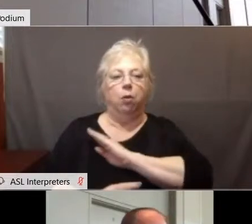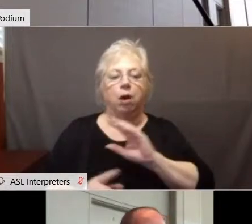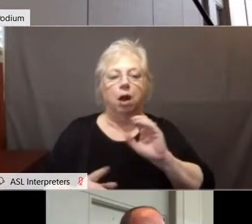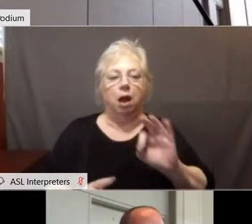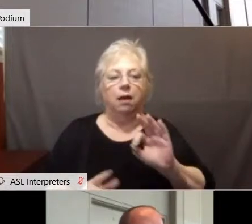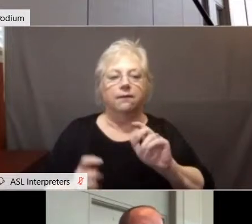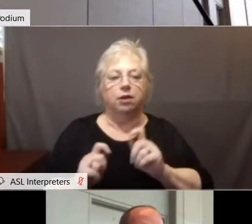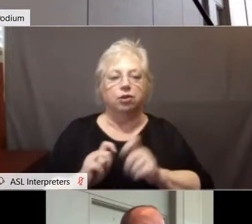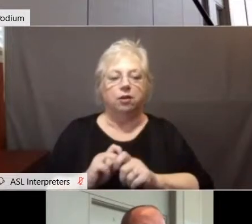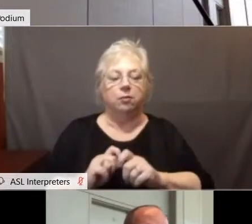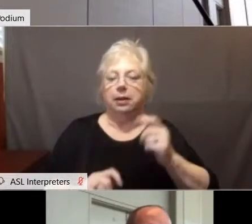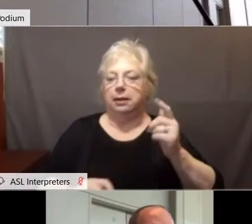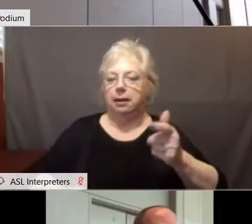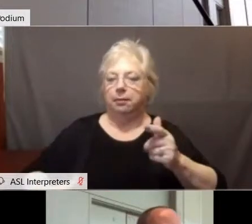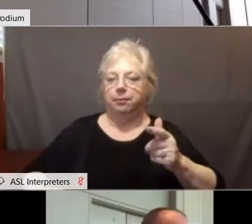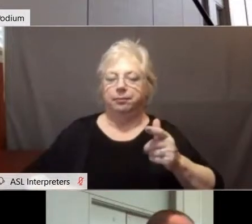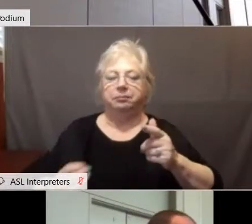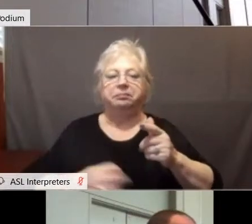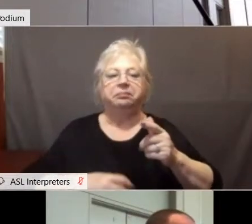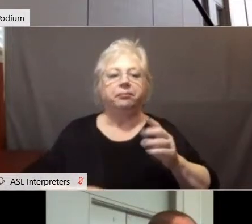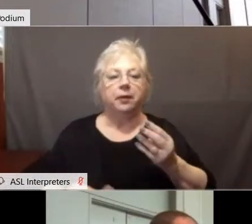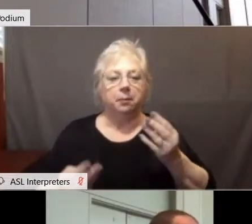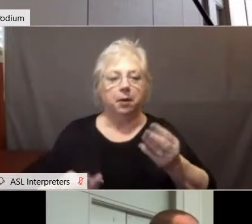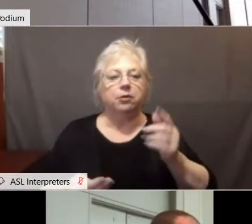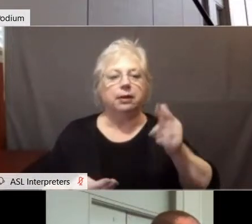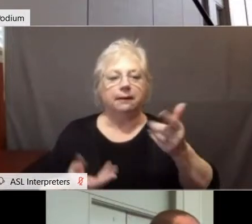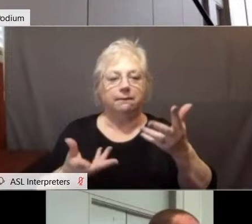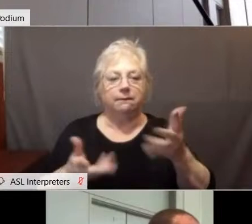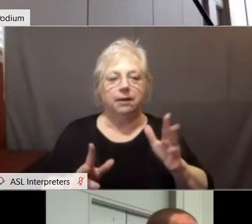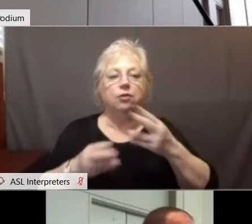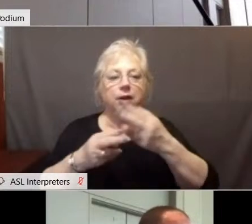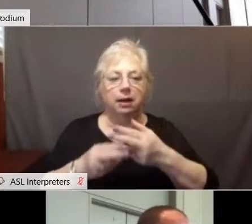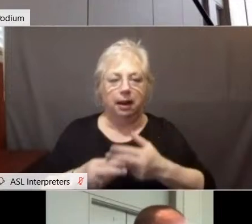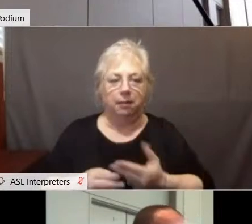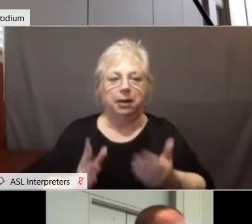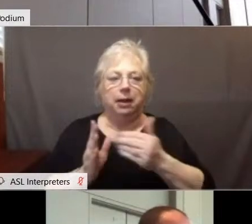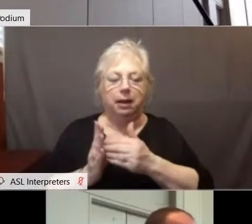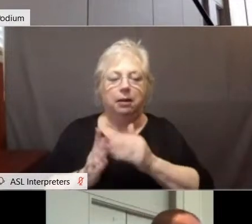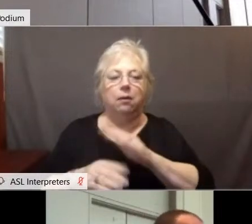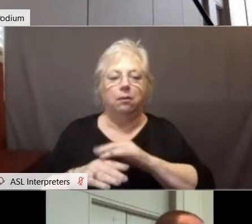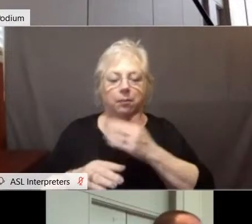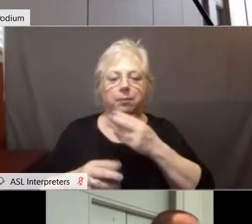Second. Hear a motion and a second. Would you call the roll again, please?